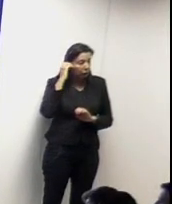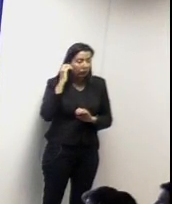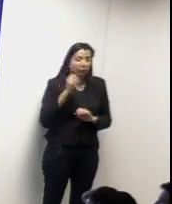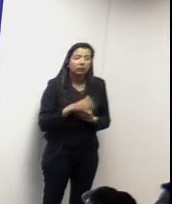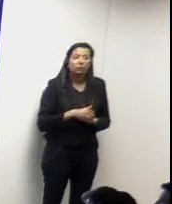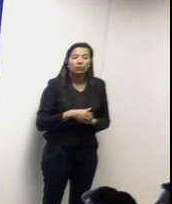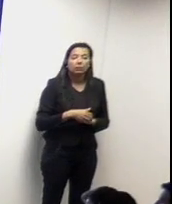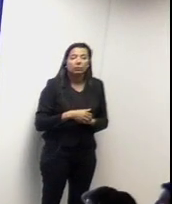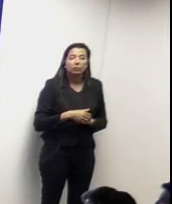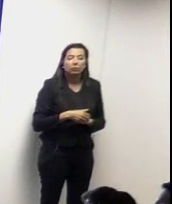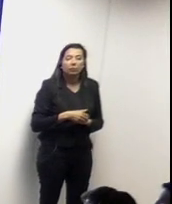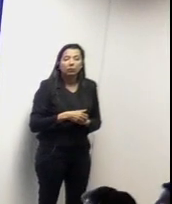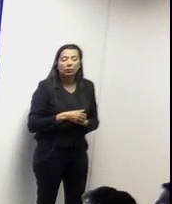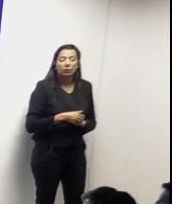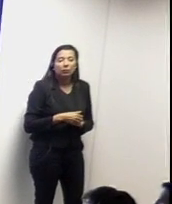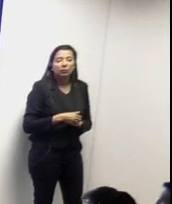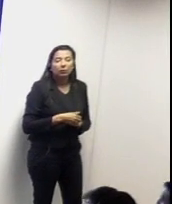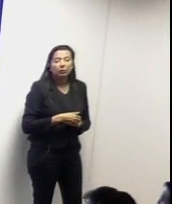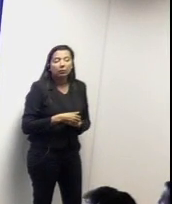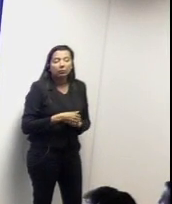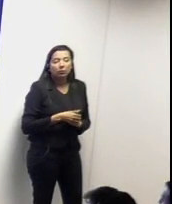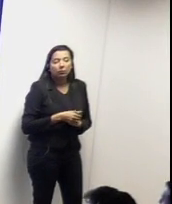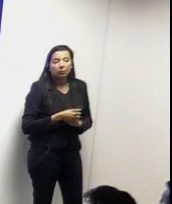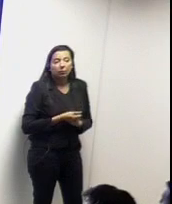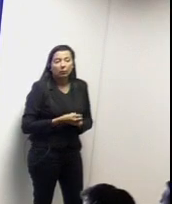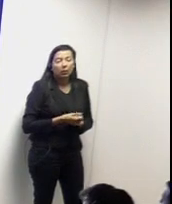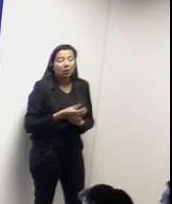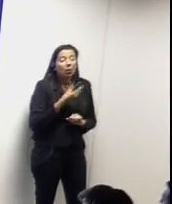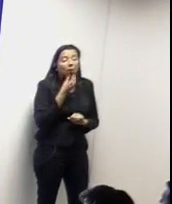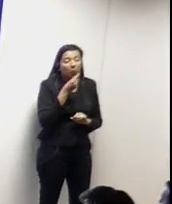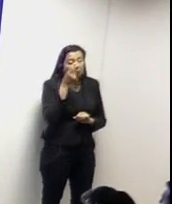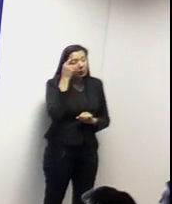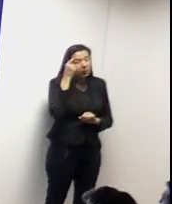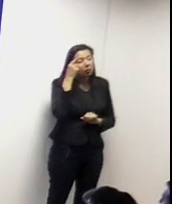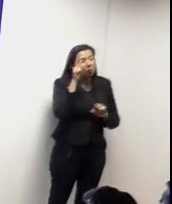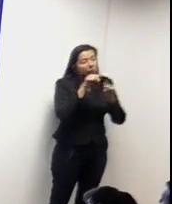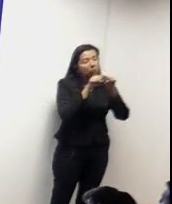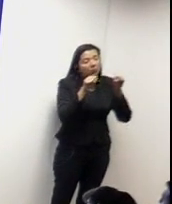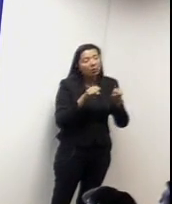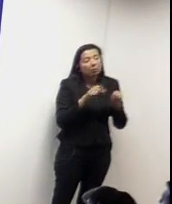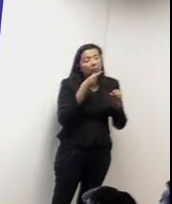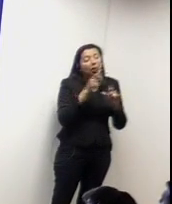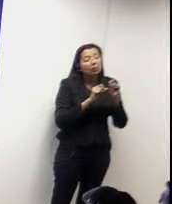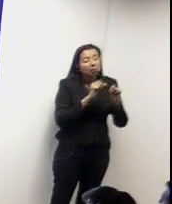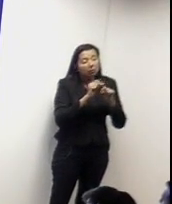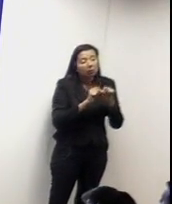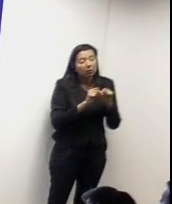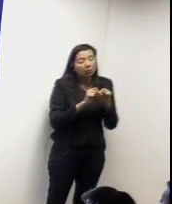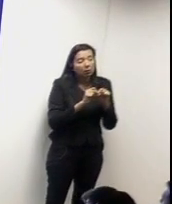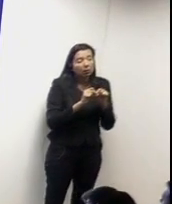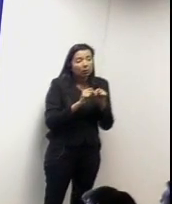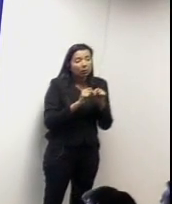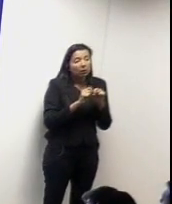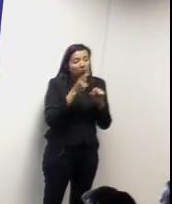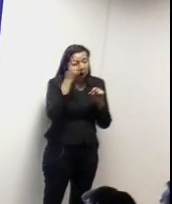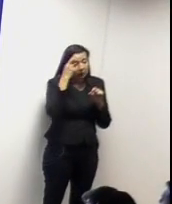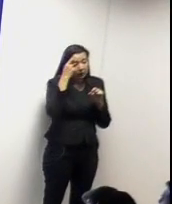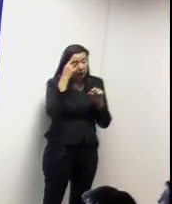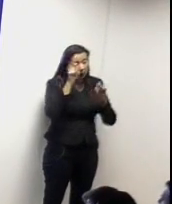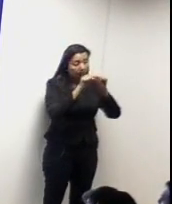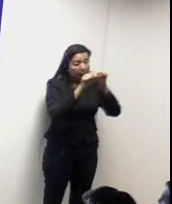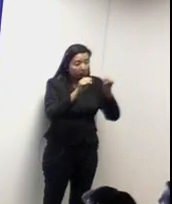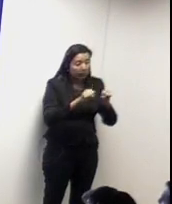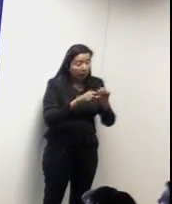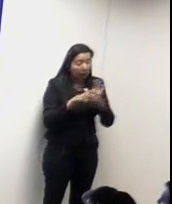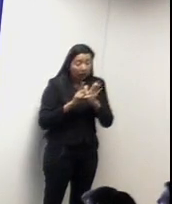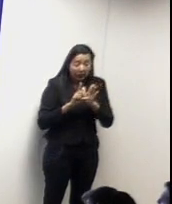thinker. He's no longer alive, unfortunately. He said that systems thinking is the art and science of making reliable